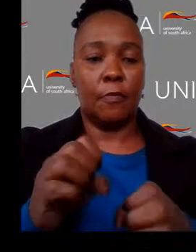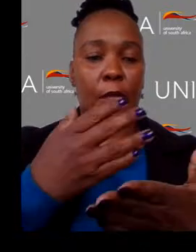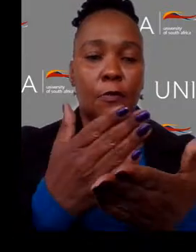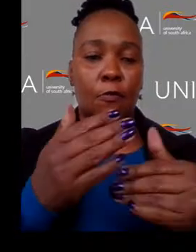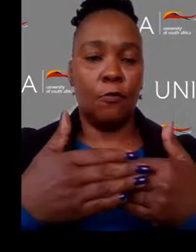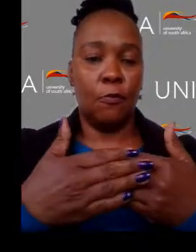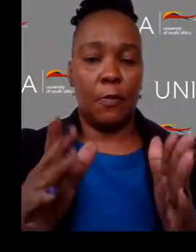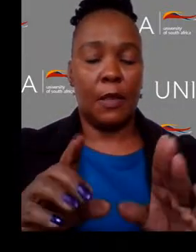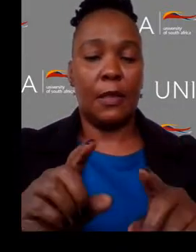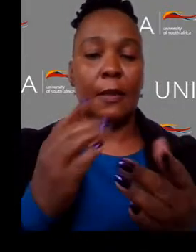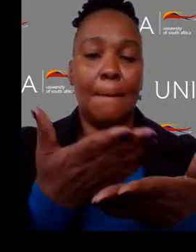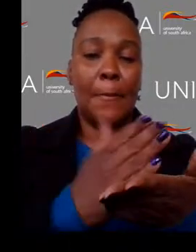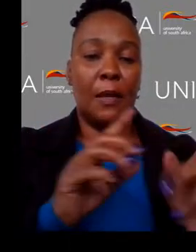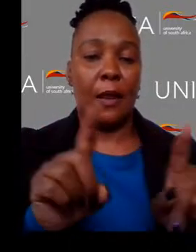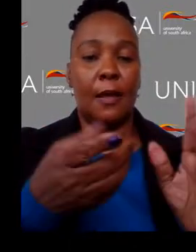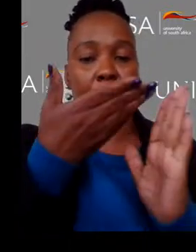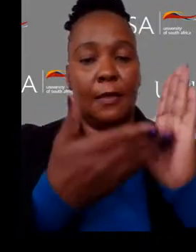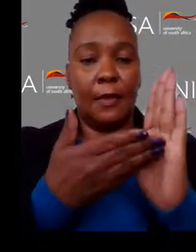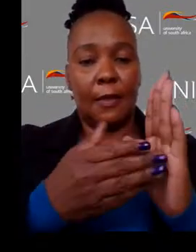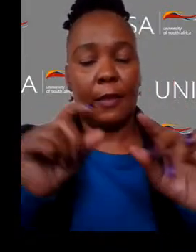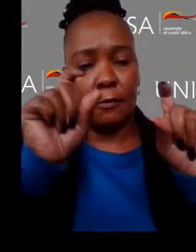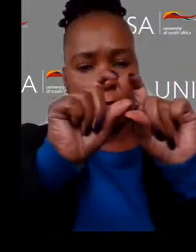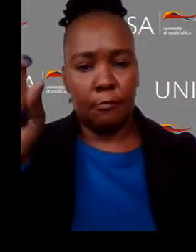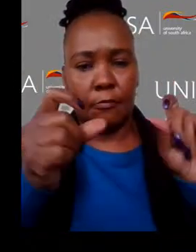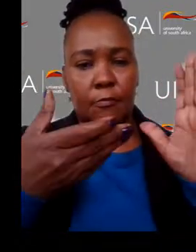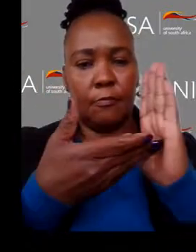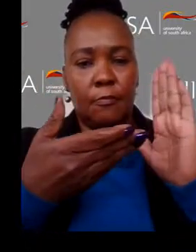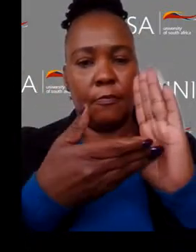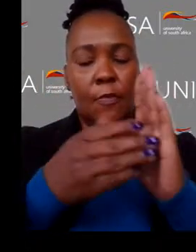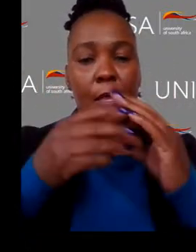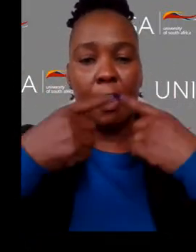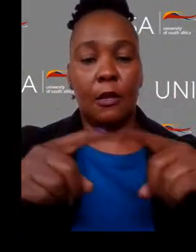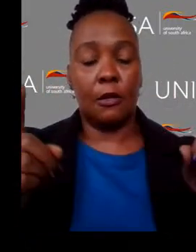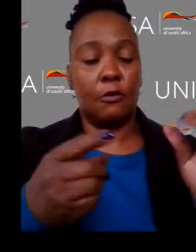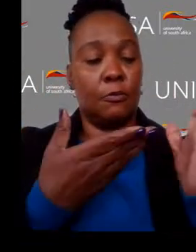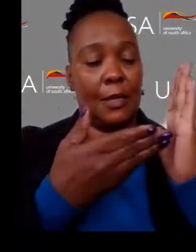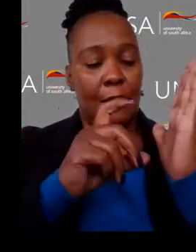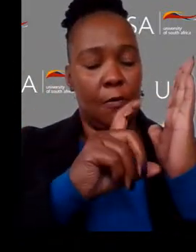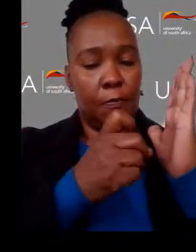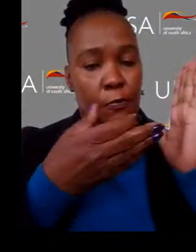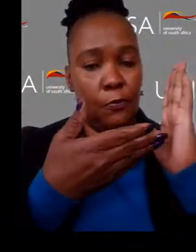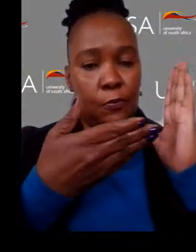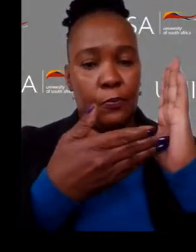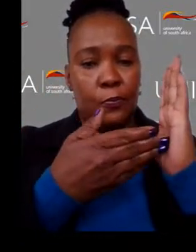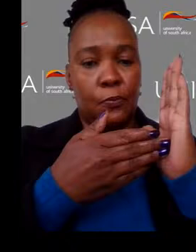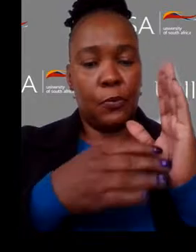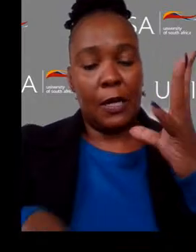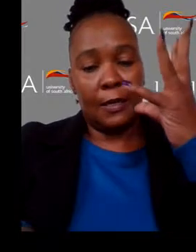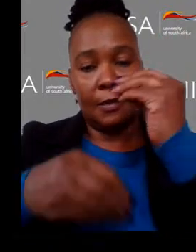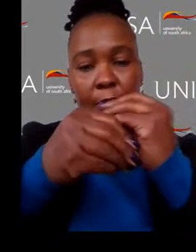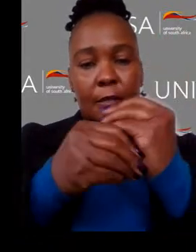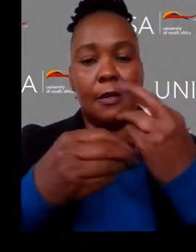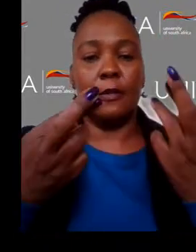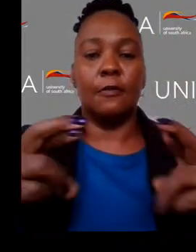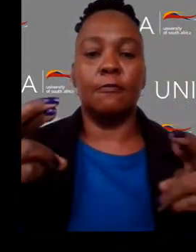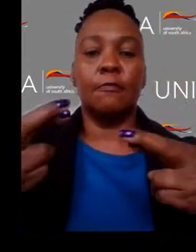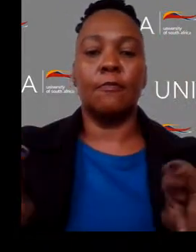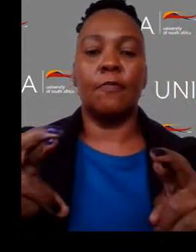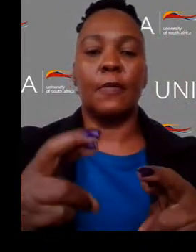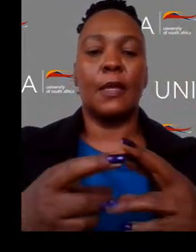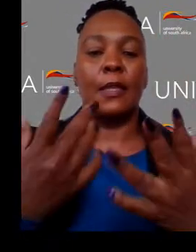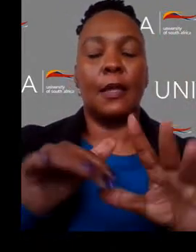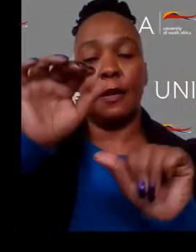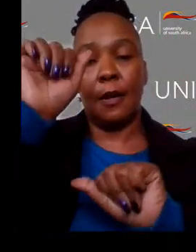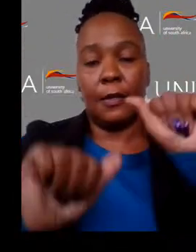here. Now I just want to highlight here, there is an announcements button, there's an additional resources button, and then the